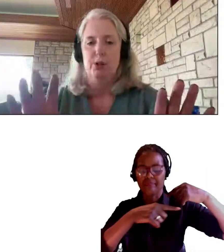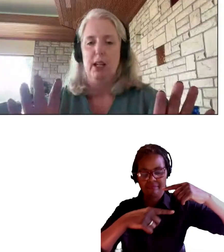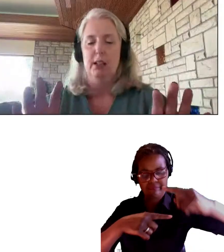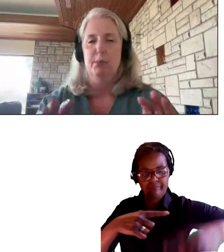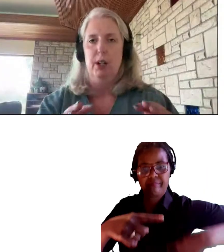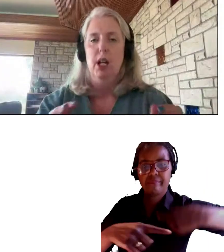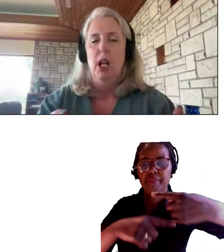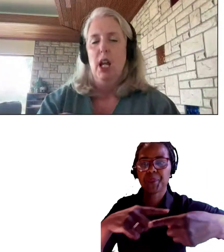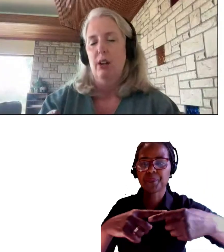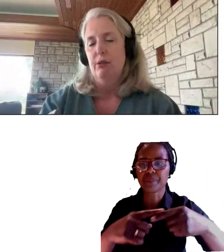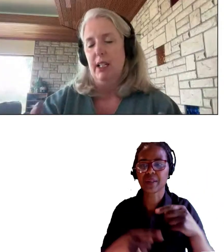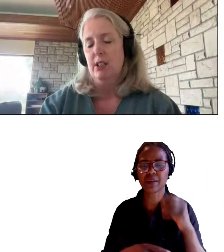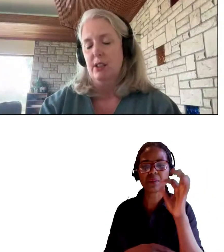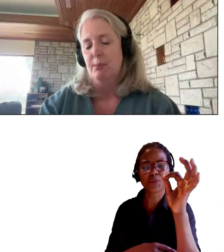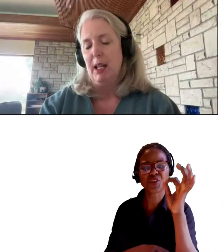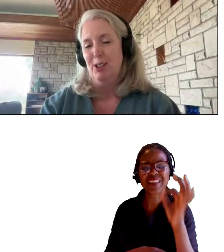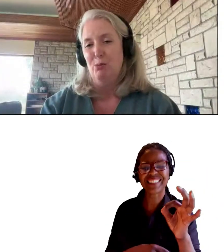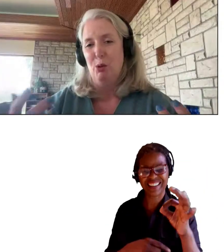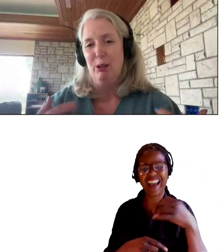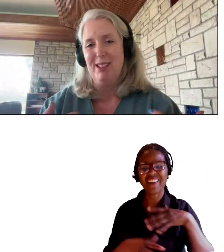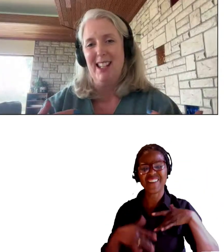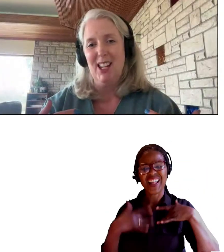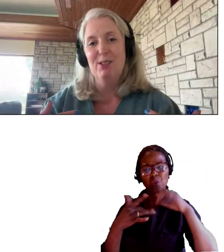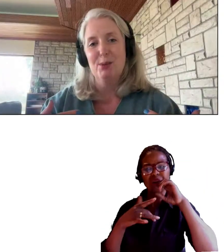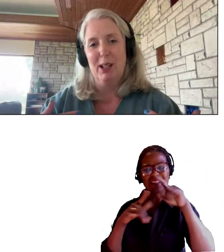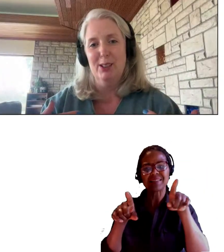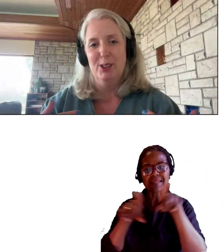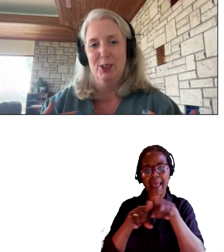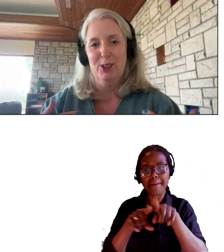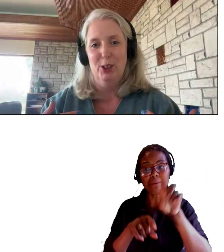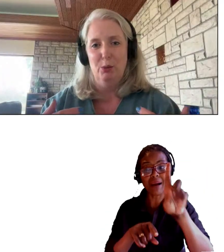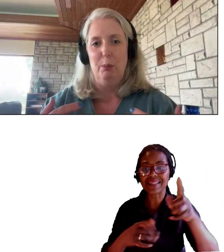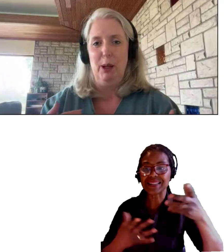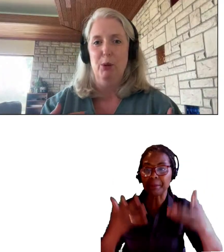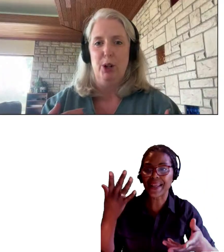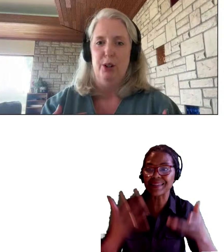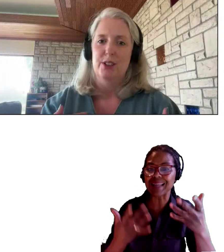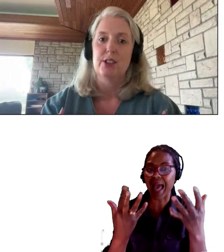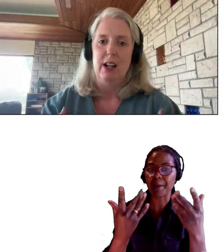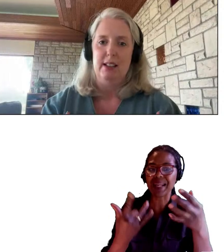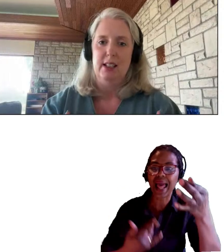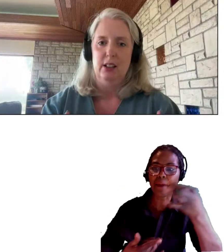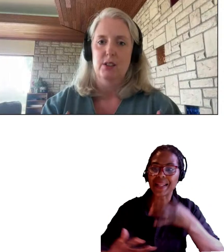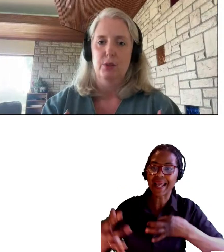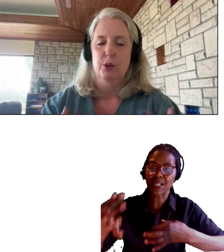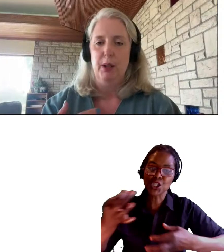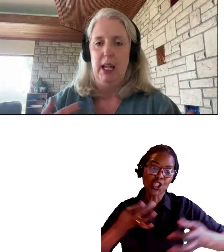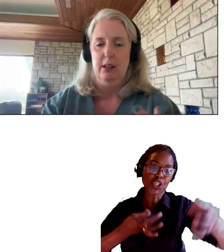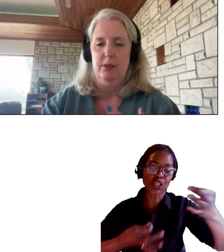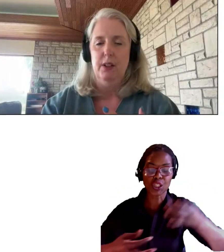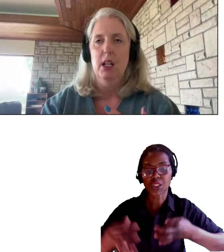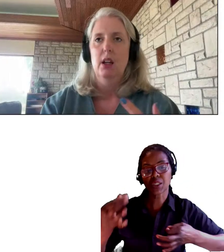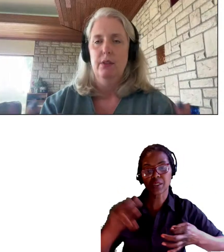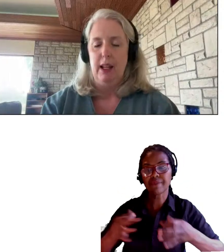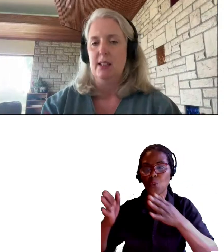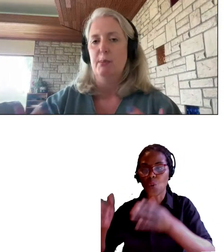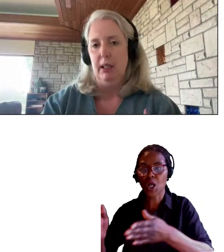percentages per strand, but it really does depend on what we receive as well too, you know, what artists are asking us for. We